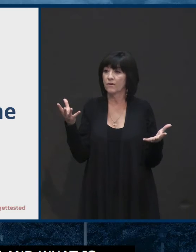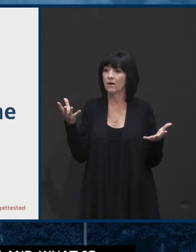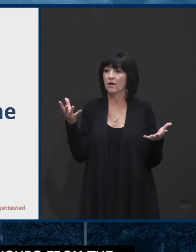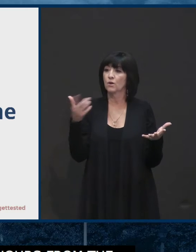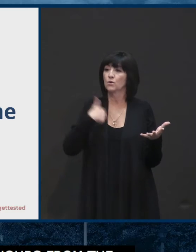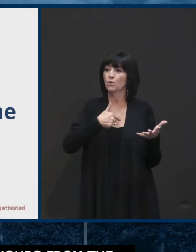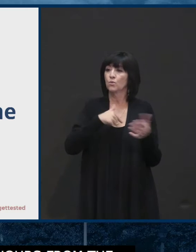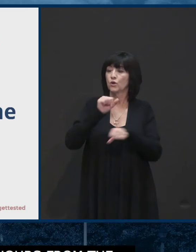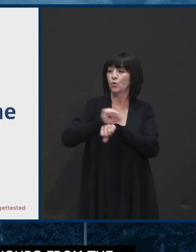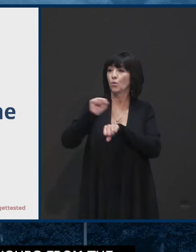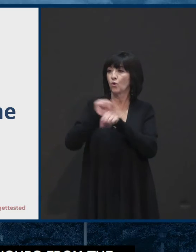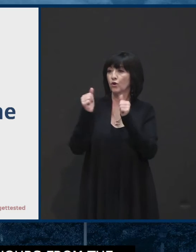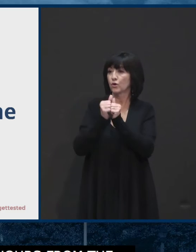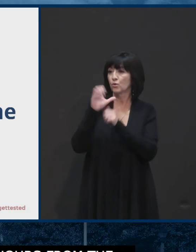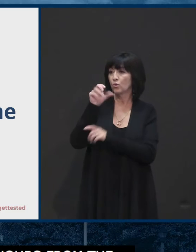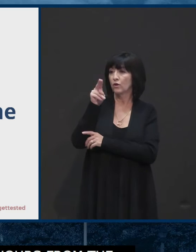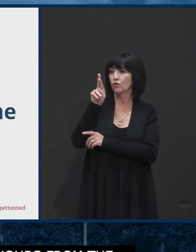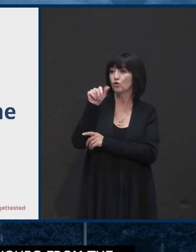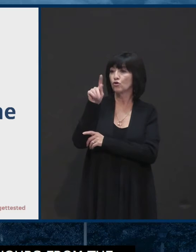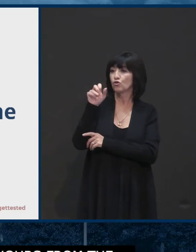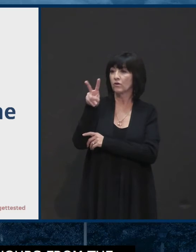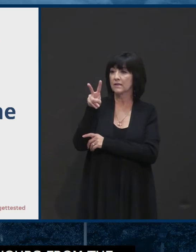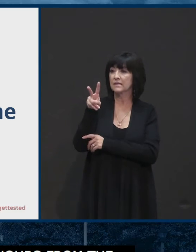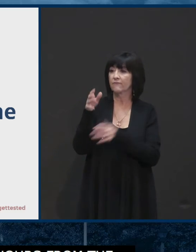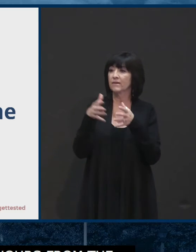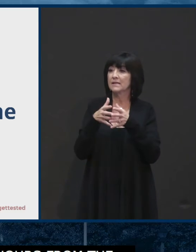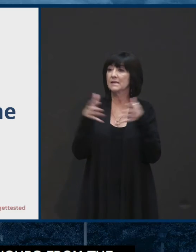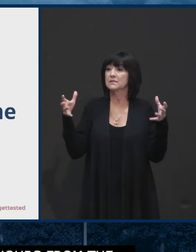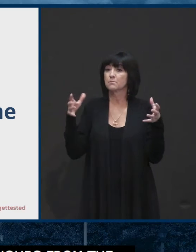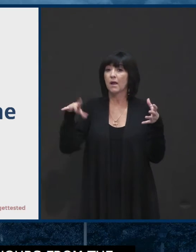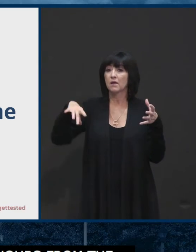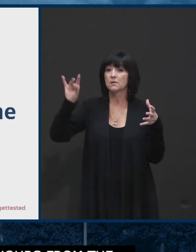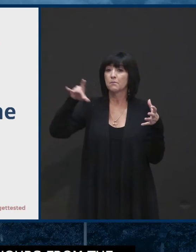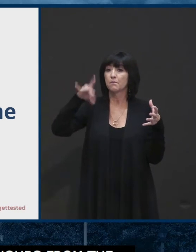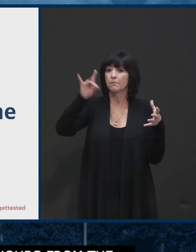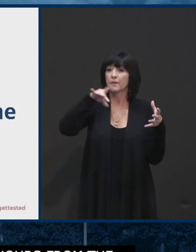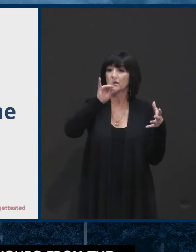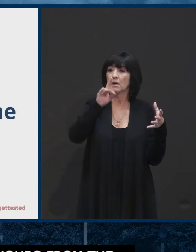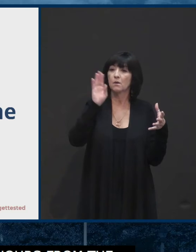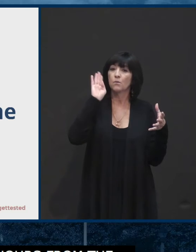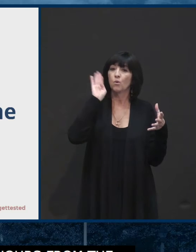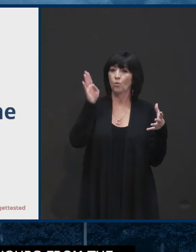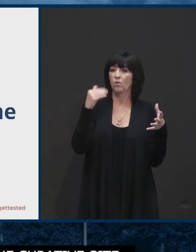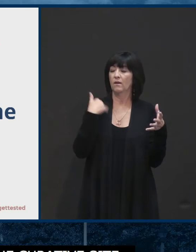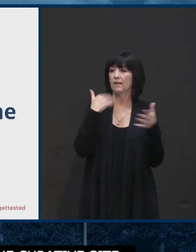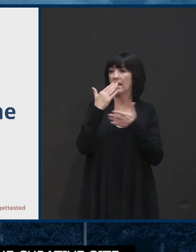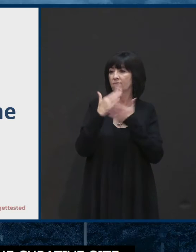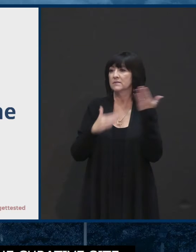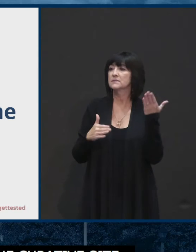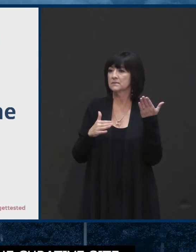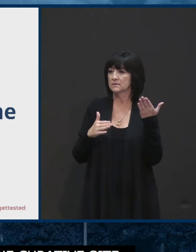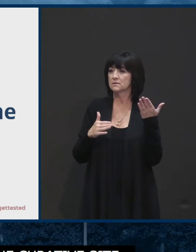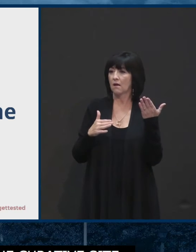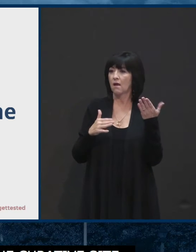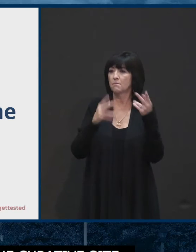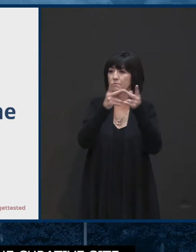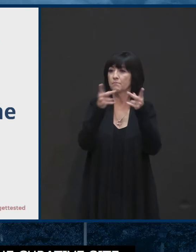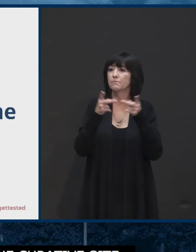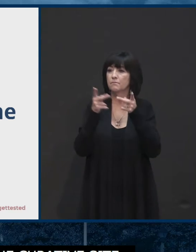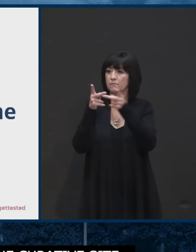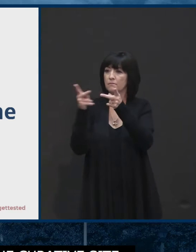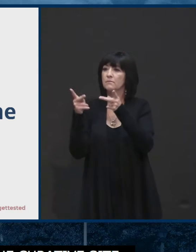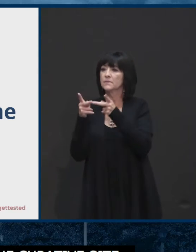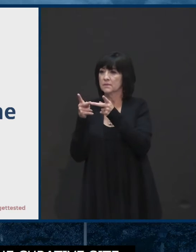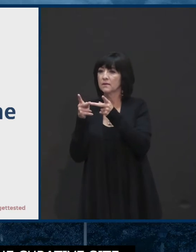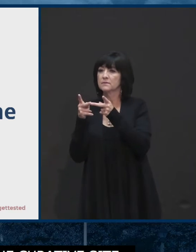working with Curative in expanding courier pickup, so there will be some sites that might be sending 2 shipments a day down to the lab